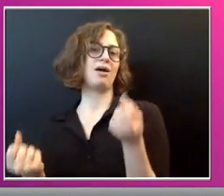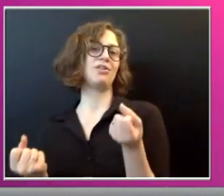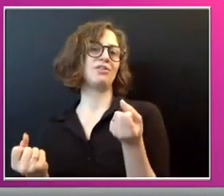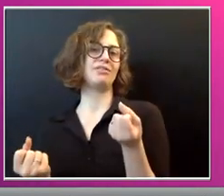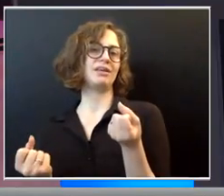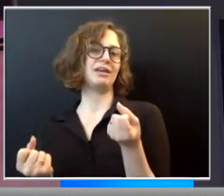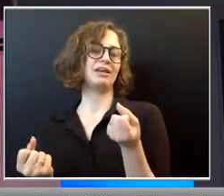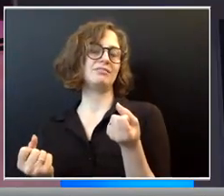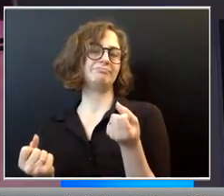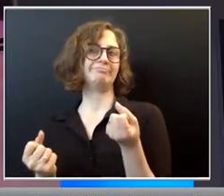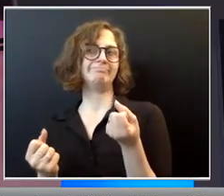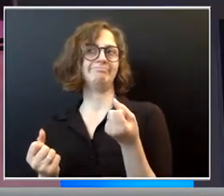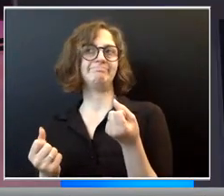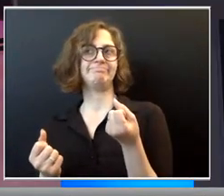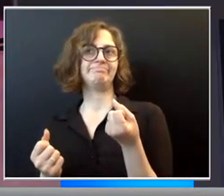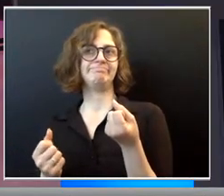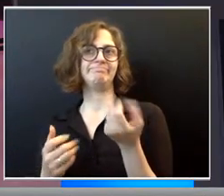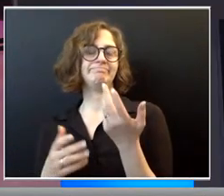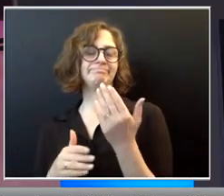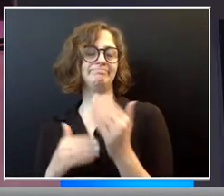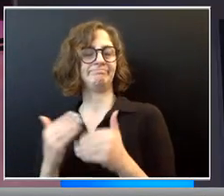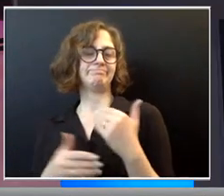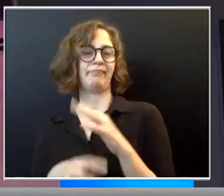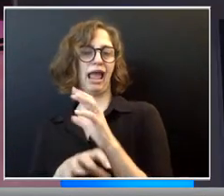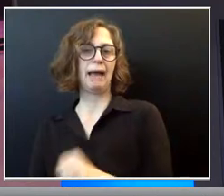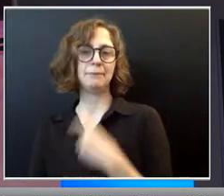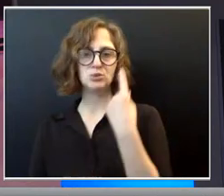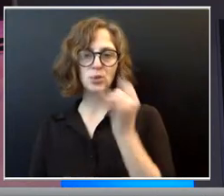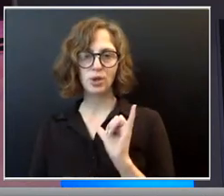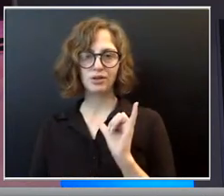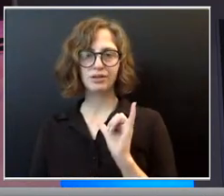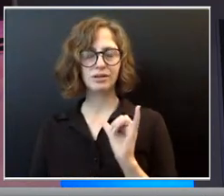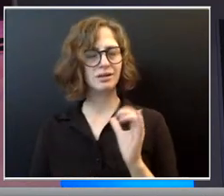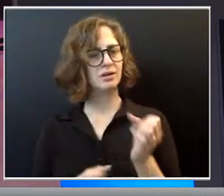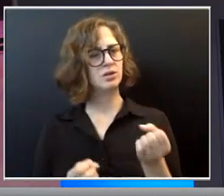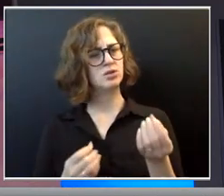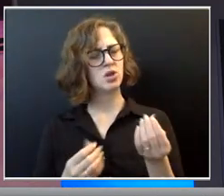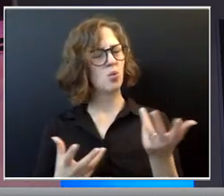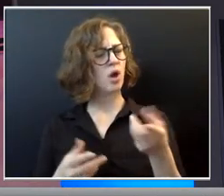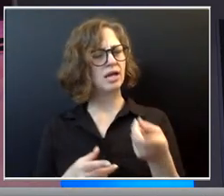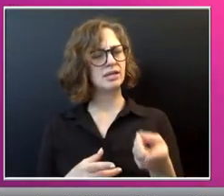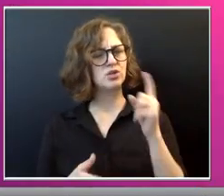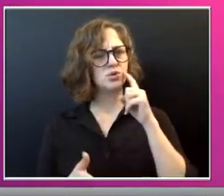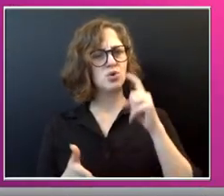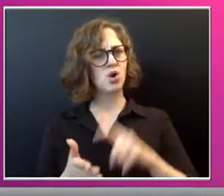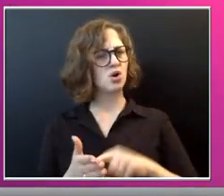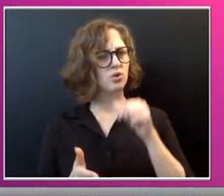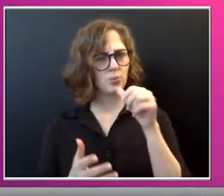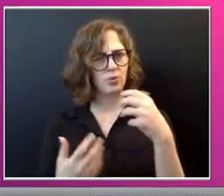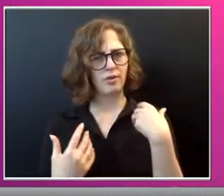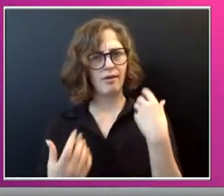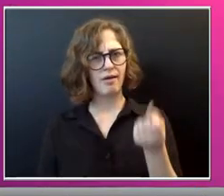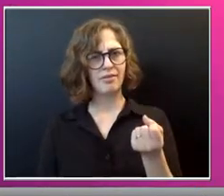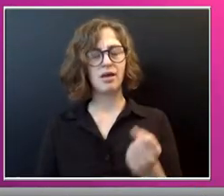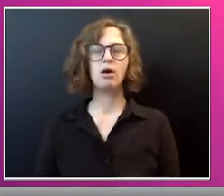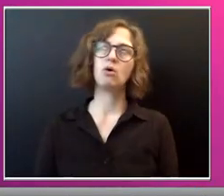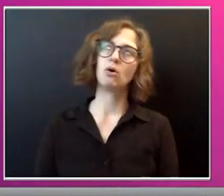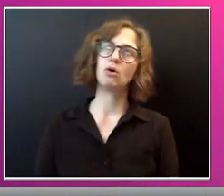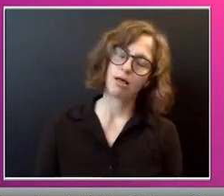be. So what were you doing that you realized from the spreadsheet that wasn't healthy? Oh, lots of junk carbs